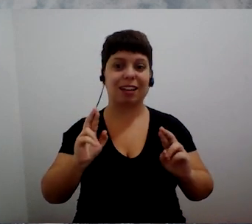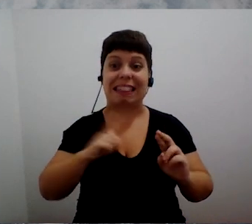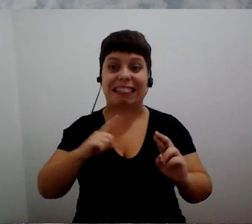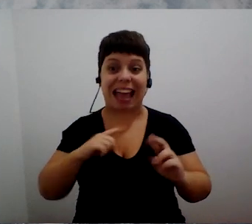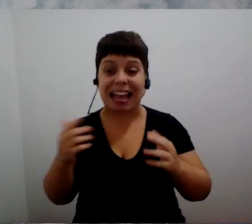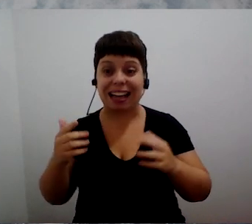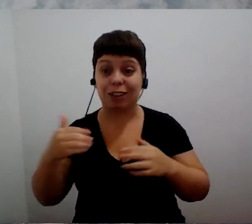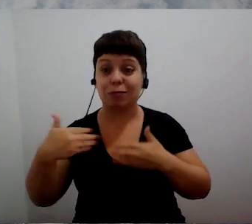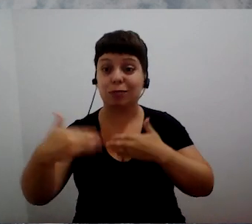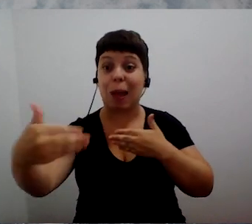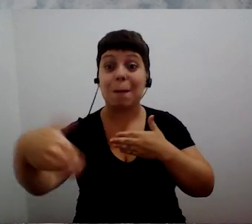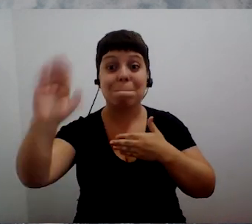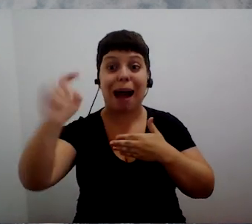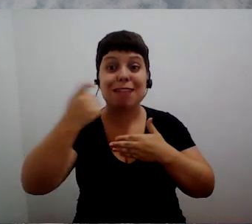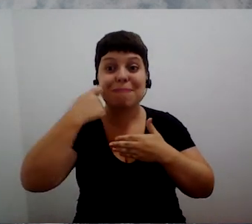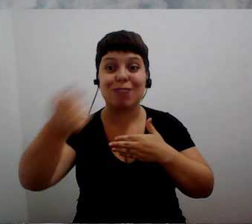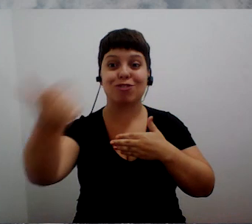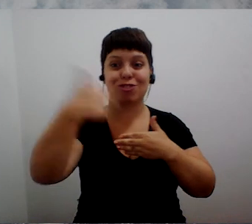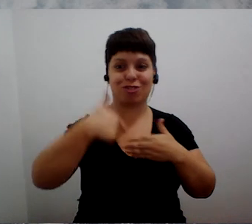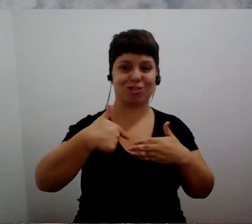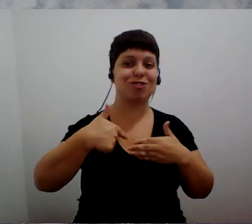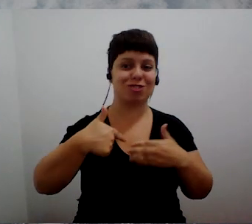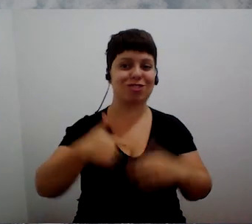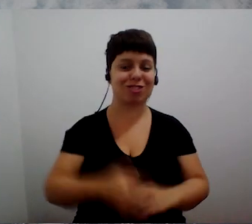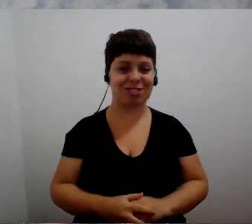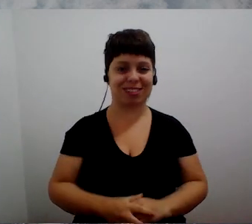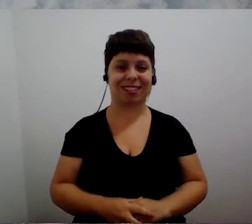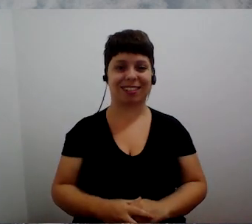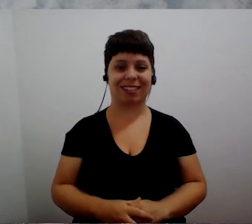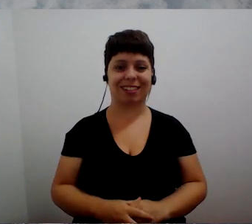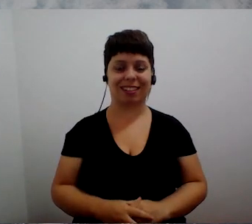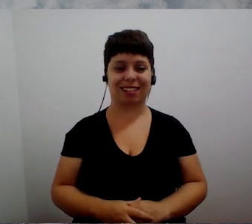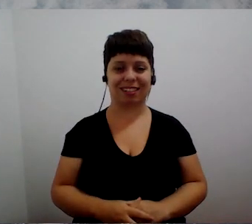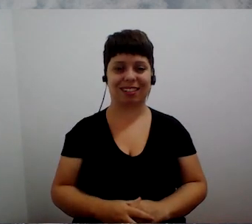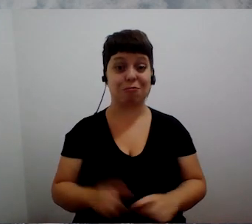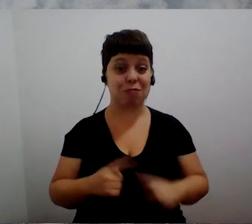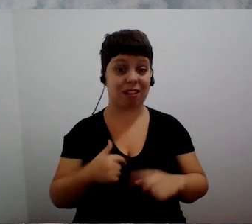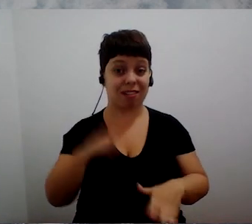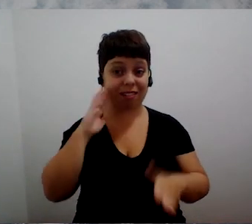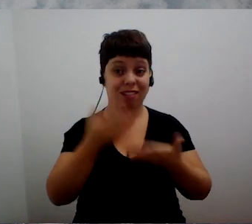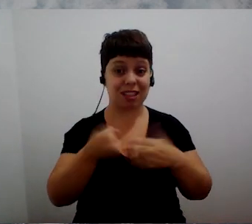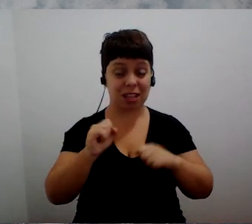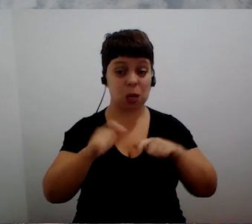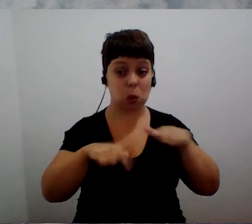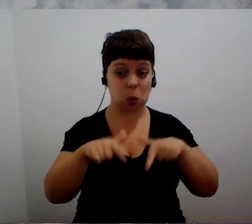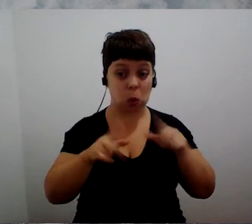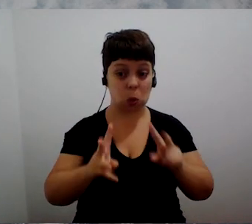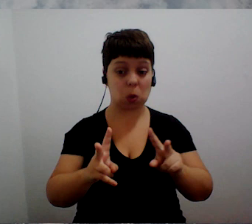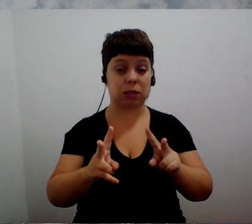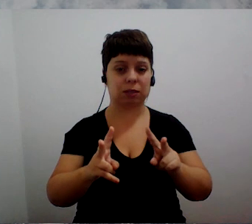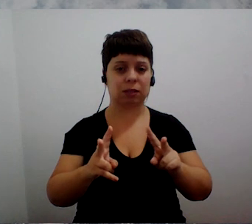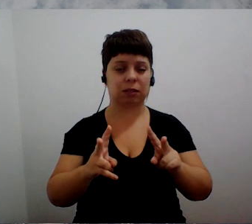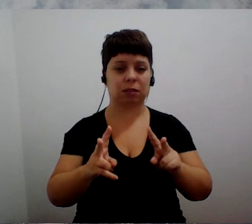2050, saying that we have still more fish than plastic in the ocean, because I believe that if we